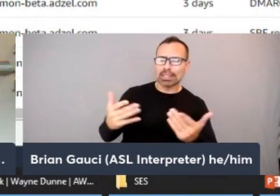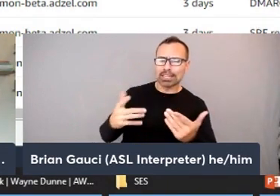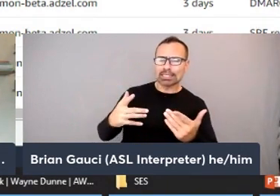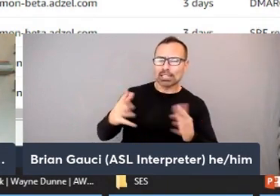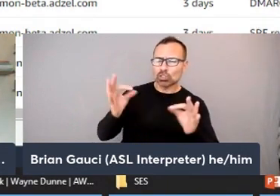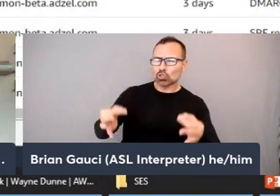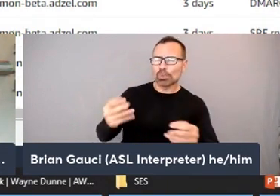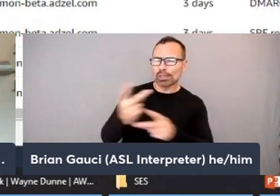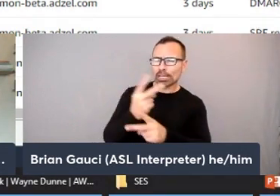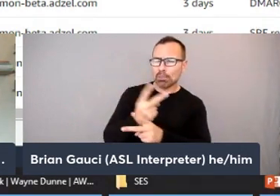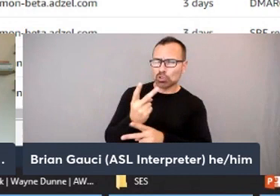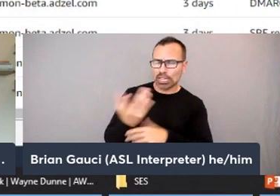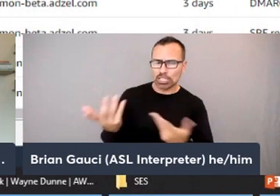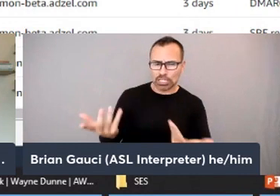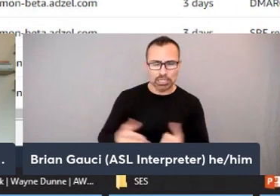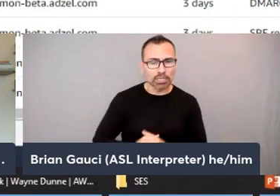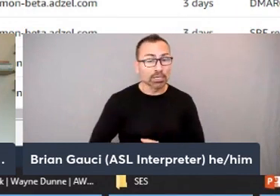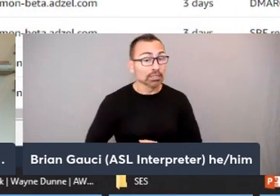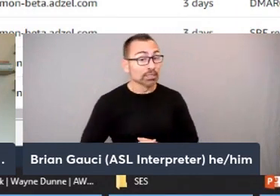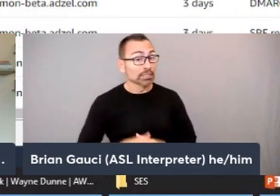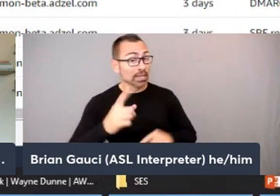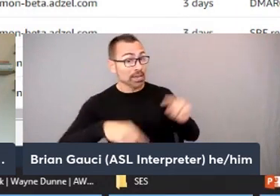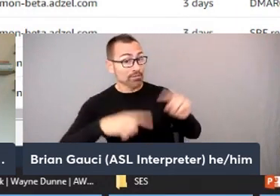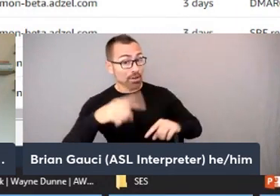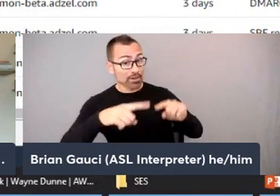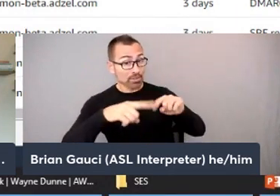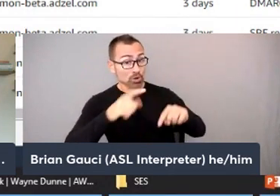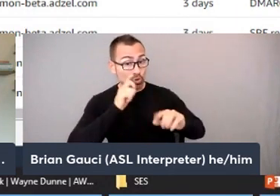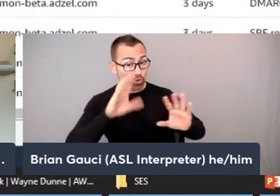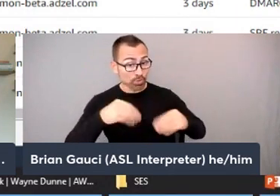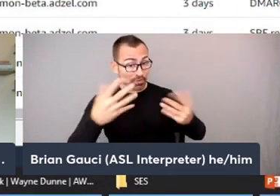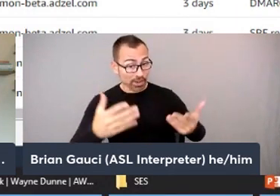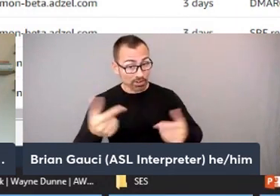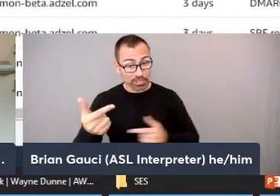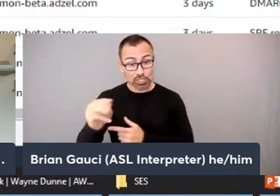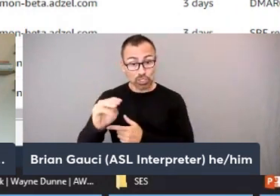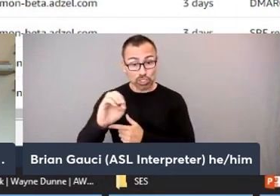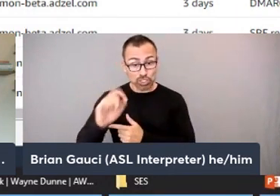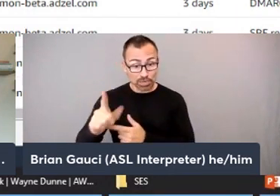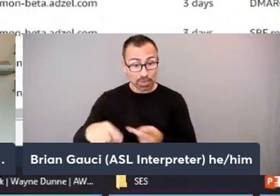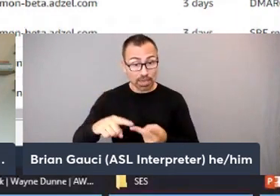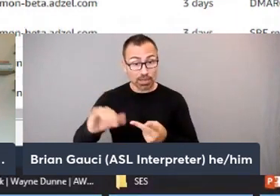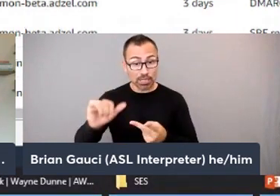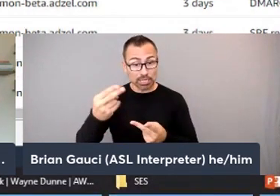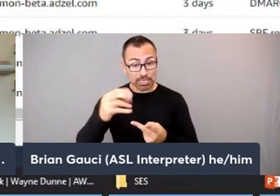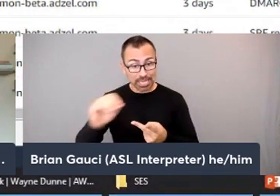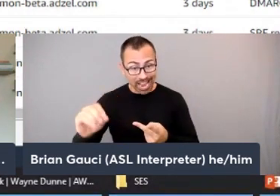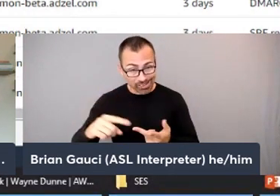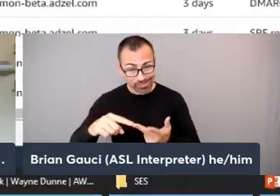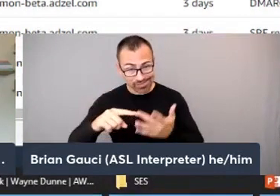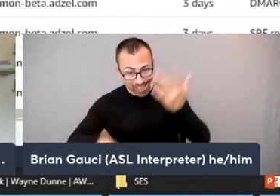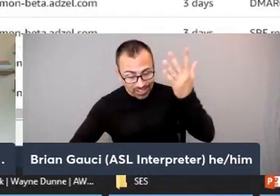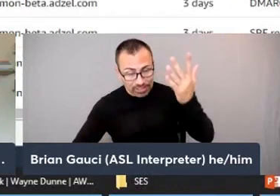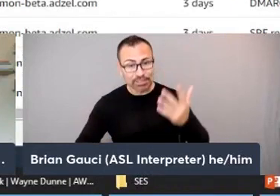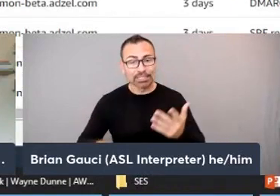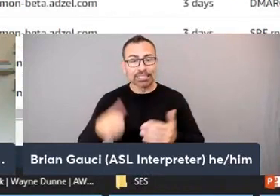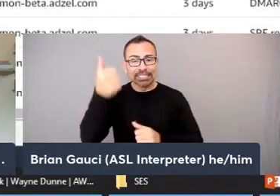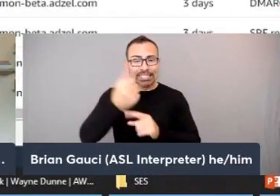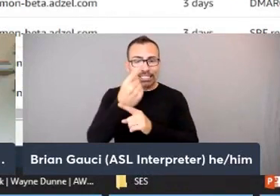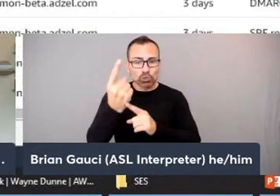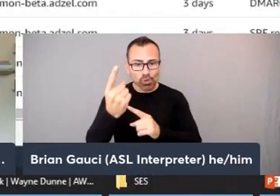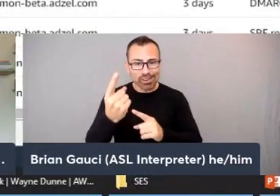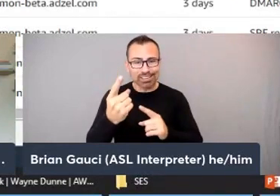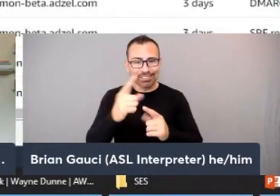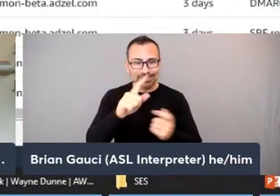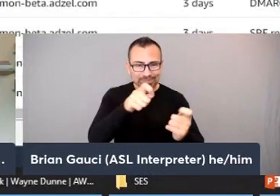by provider. So Gmail, Yahoo, all these folks, this is one of the hard problems, is that everybody has their own special sauce. It's actually a kind